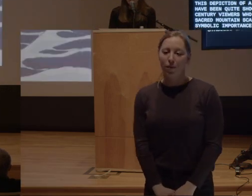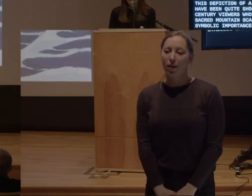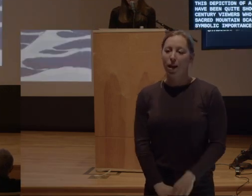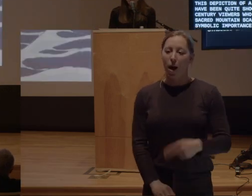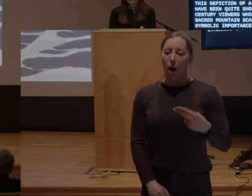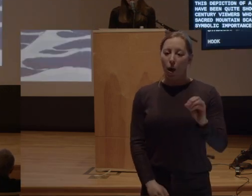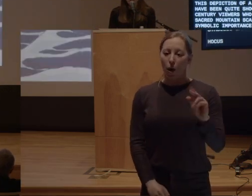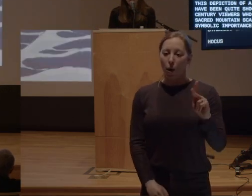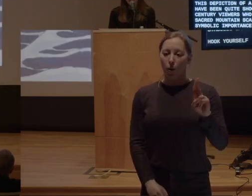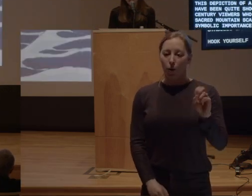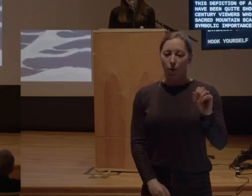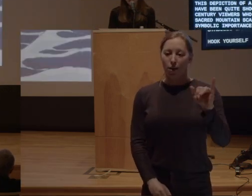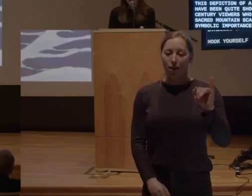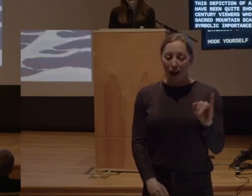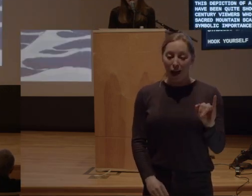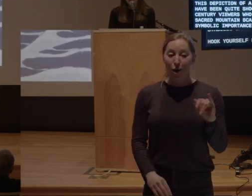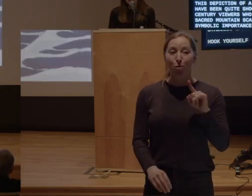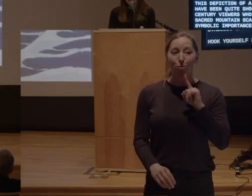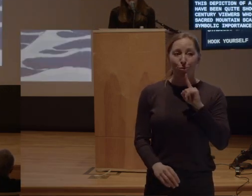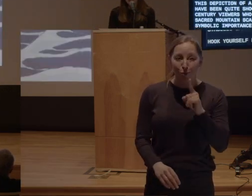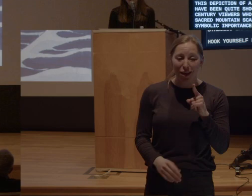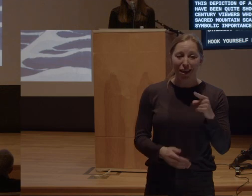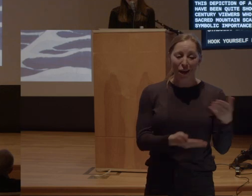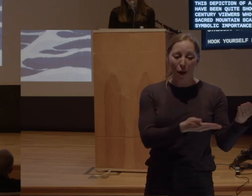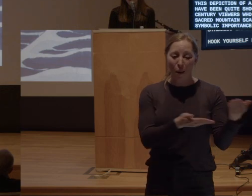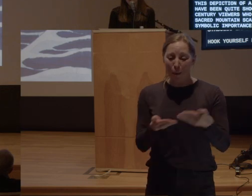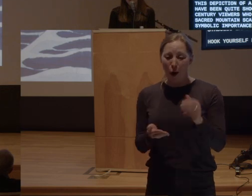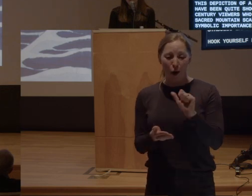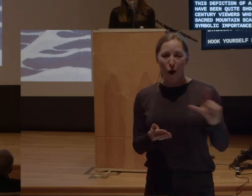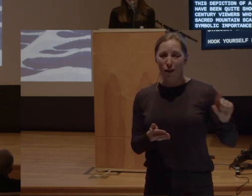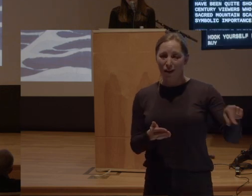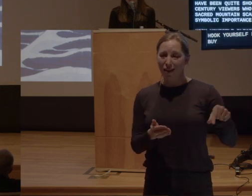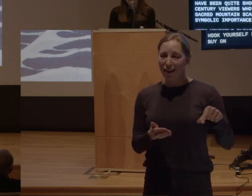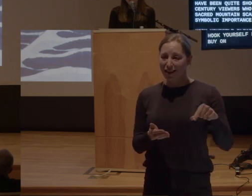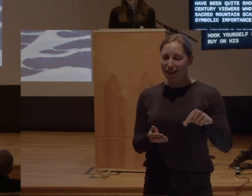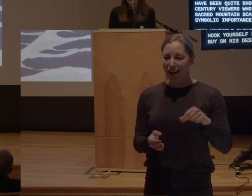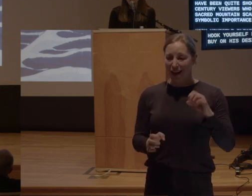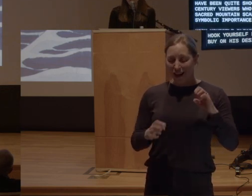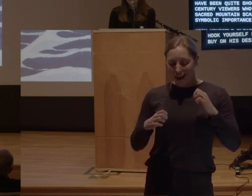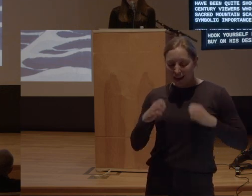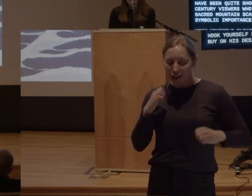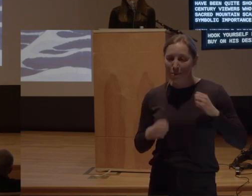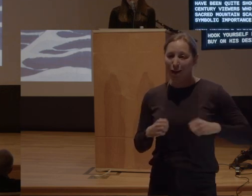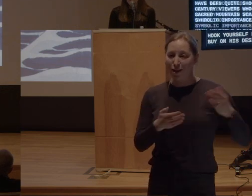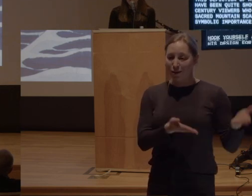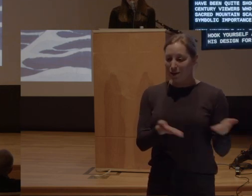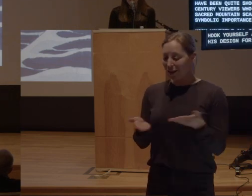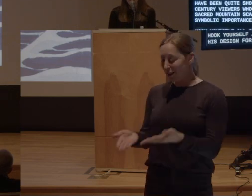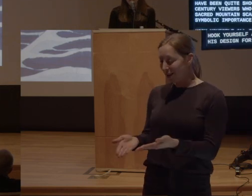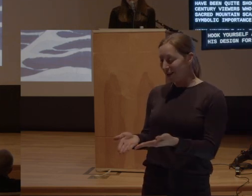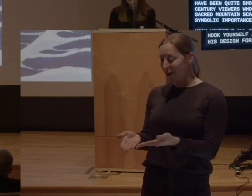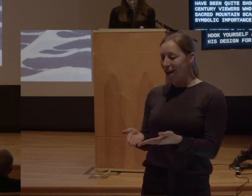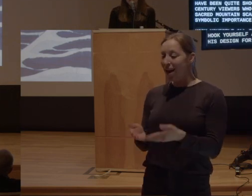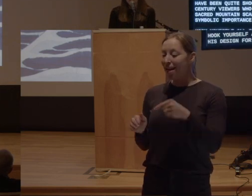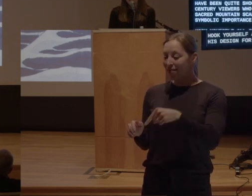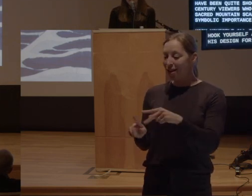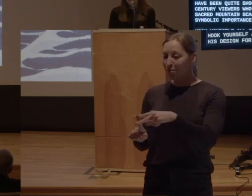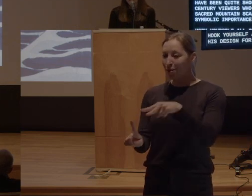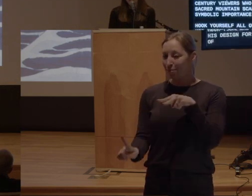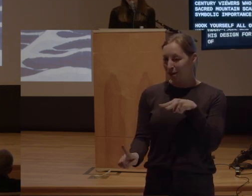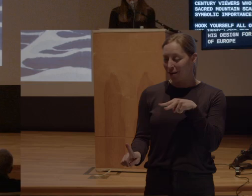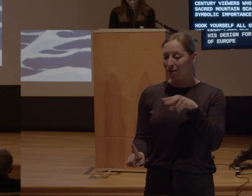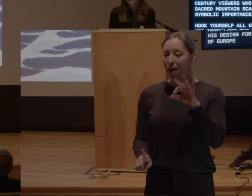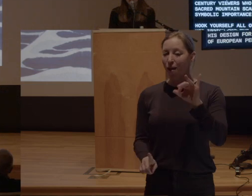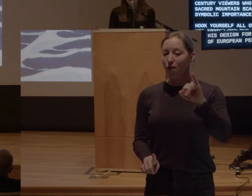Hokusai brings all of these experiments to bear on his design for the Great Wave. Following the rules of European perspective, Fuji